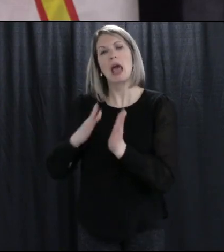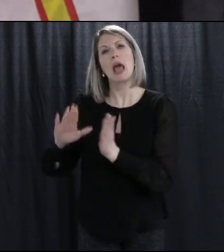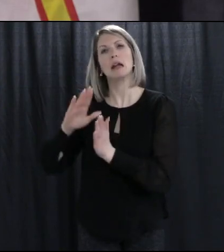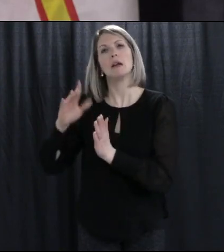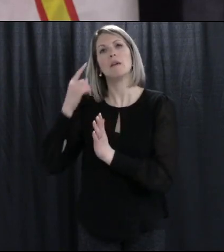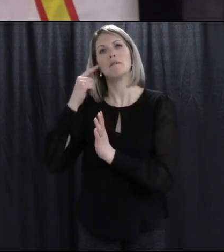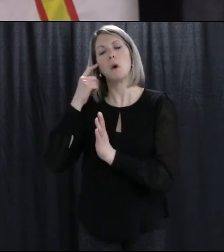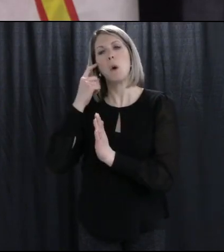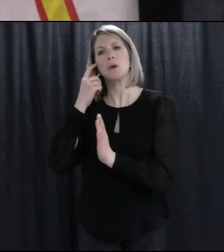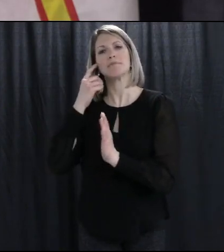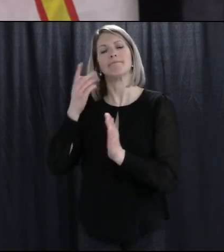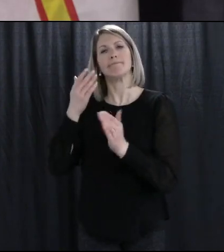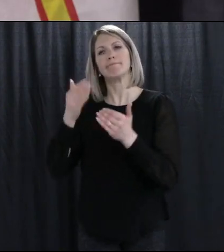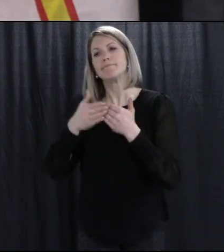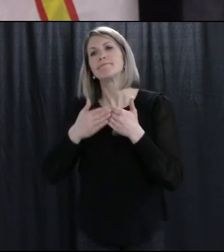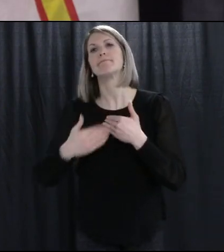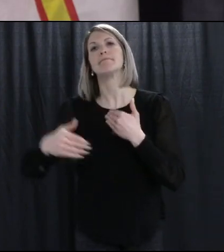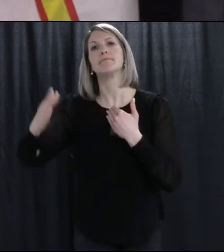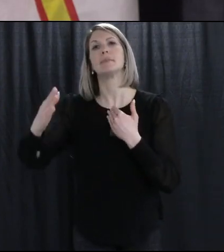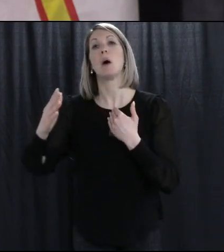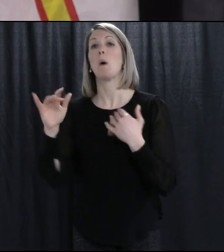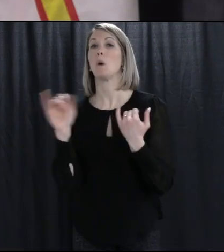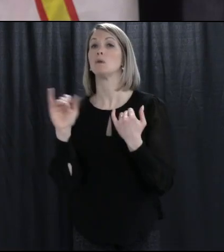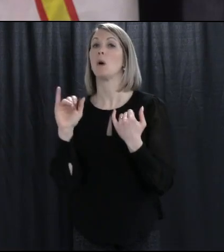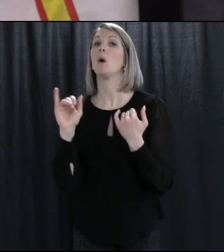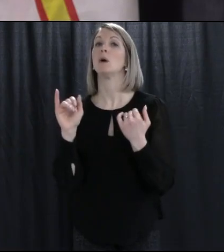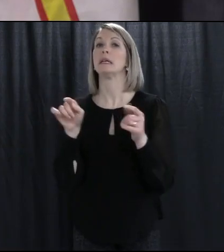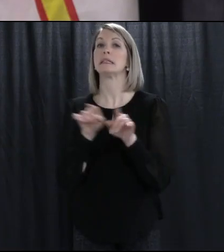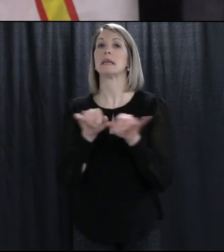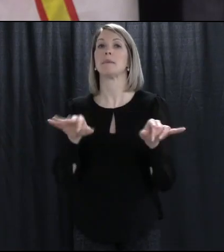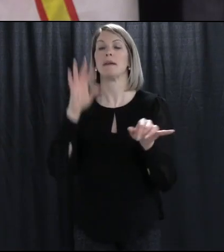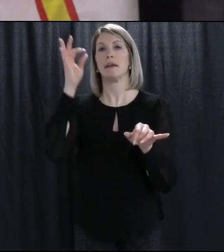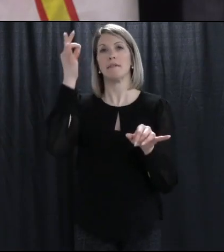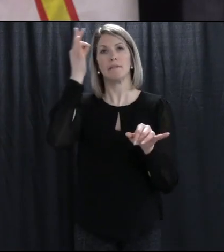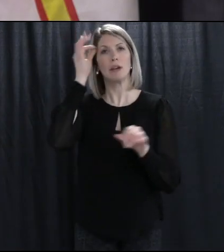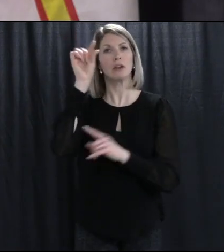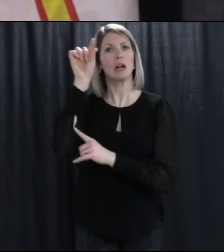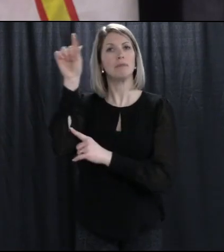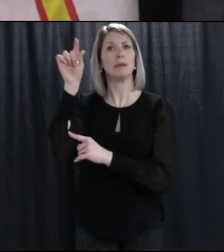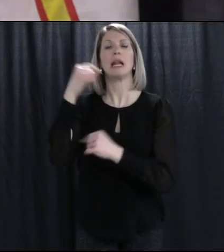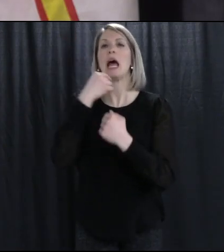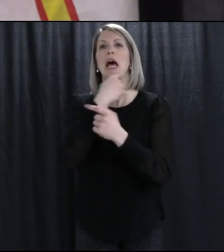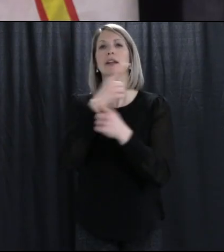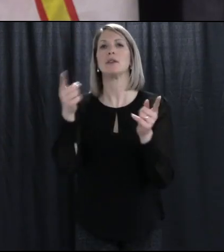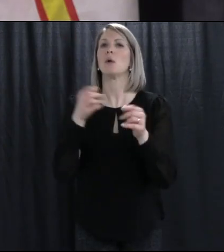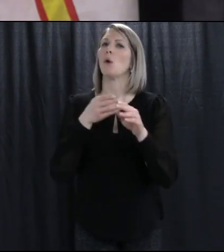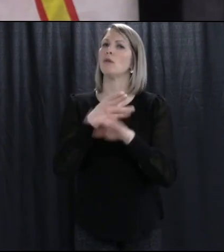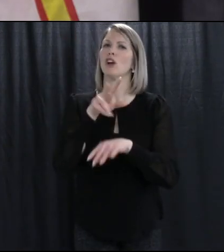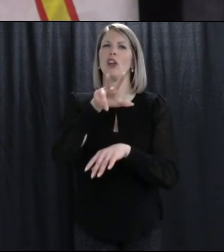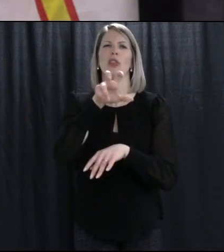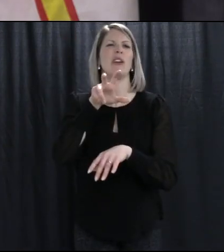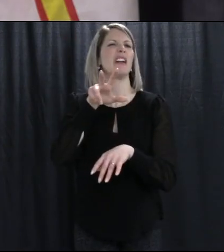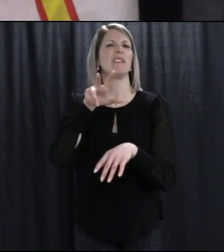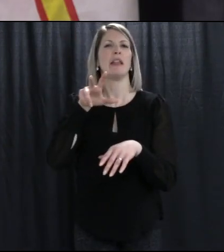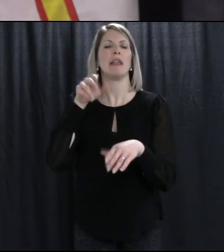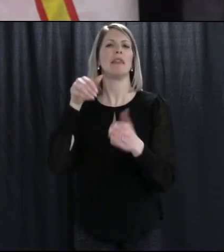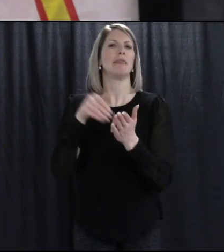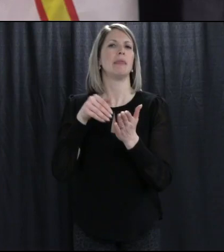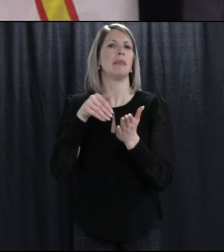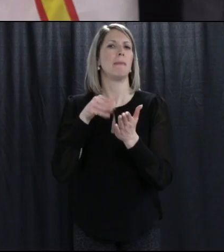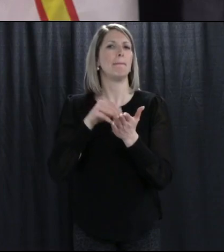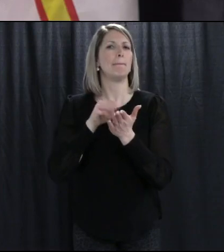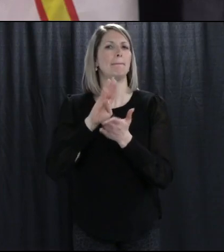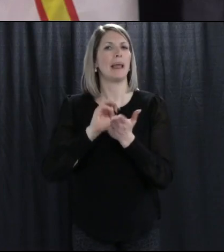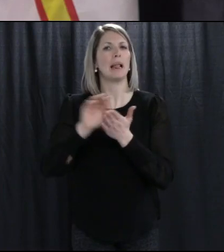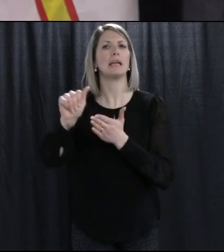communities. We saw the federal government as well today announce over $300 billion to support Indigenous communities. And